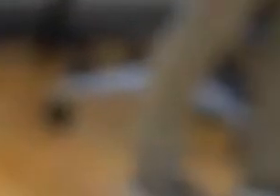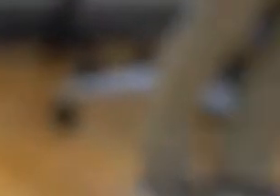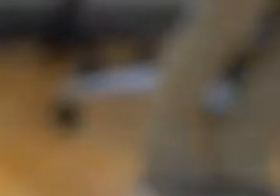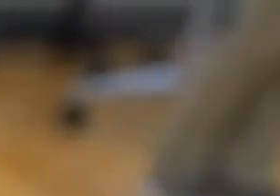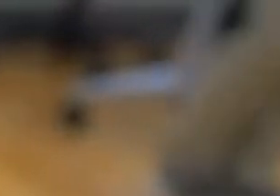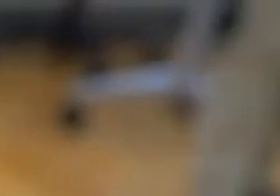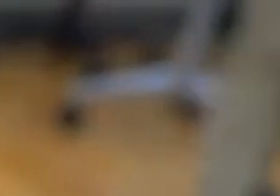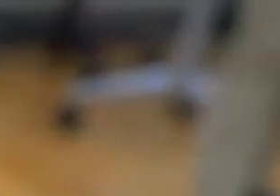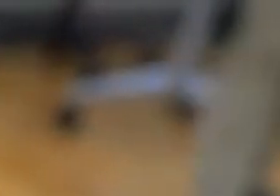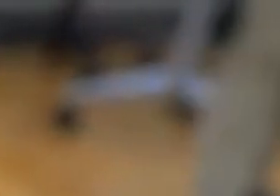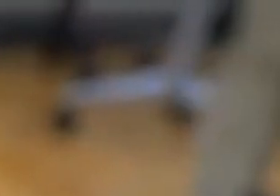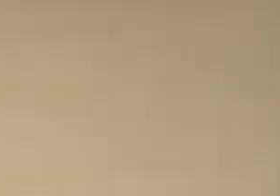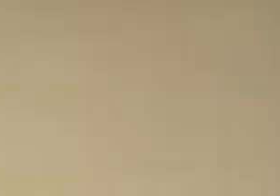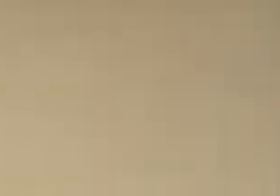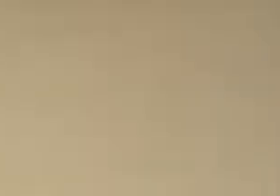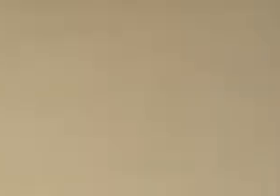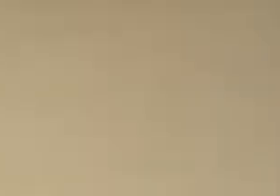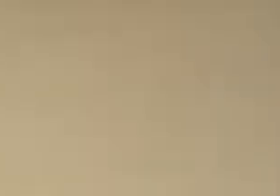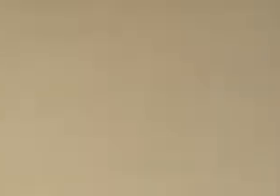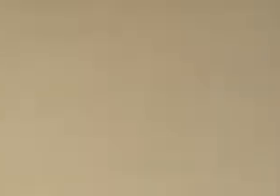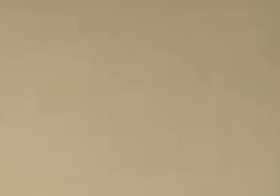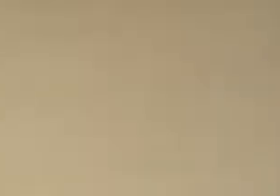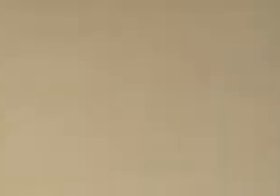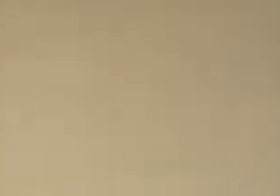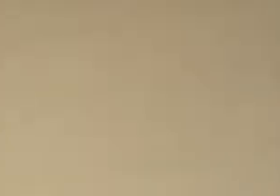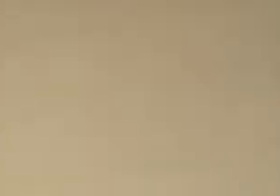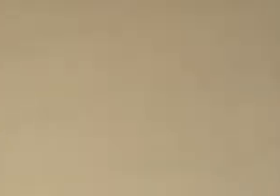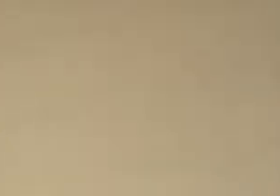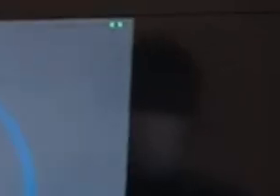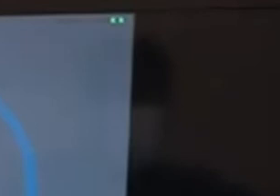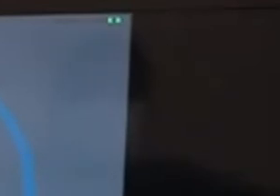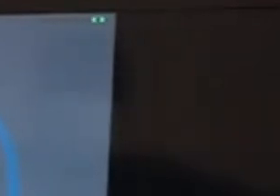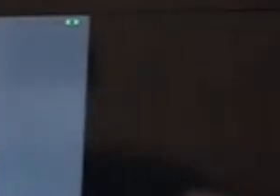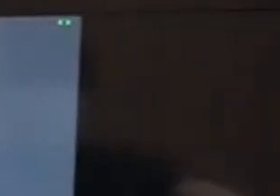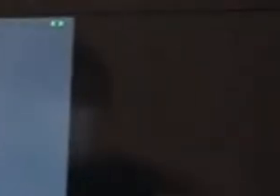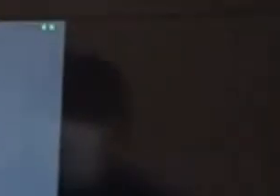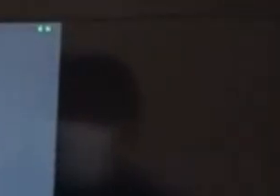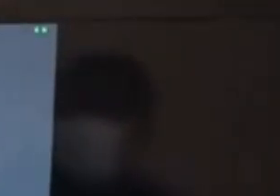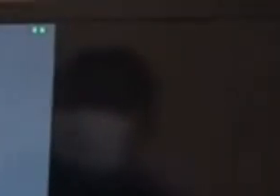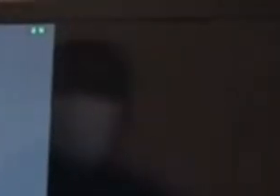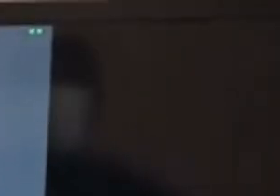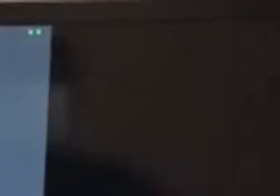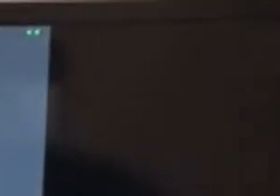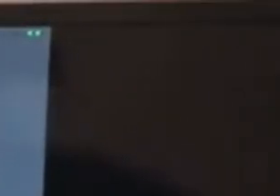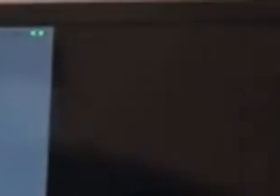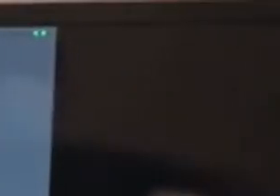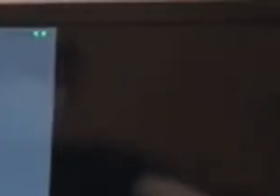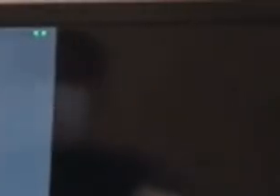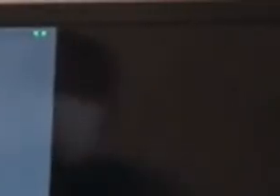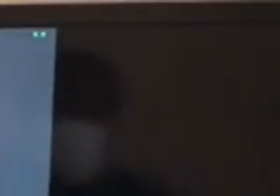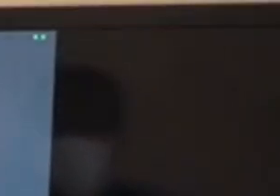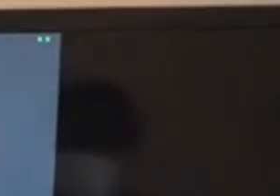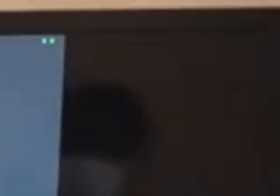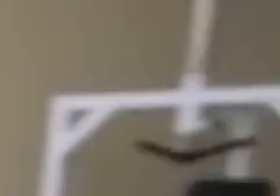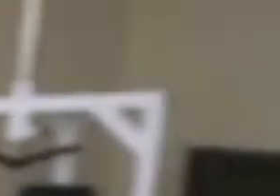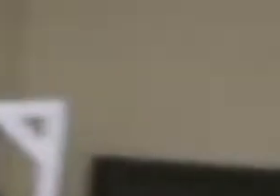energy input into each axis. Based on the input of one axis, Carefully regulated power or resistance can be